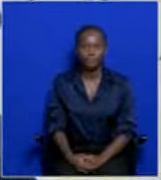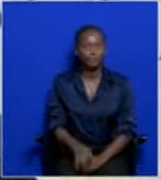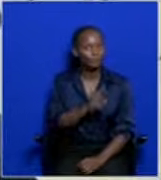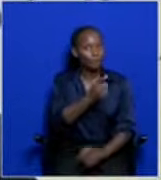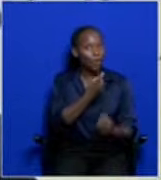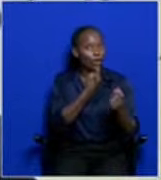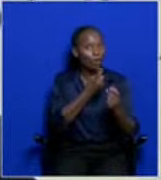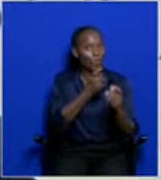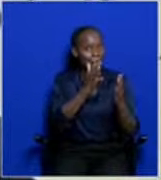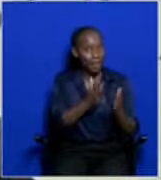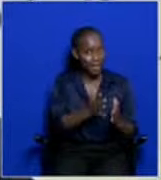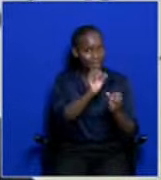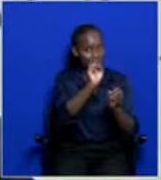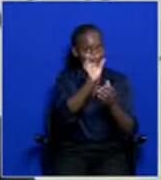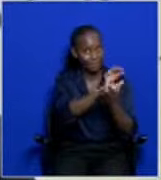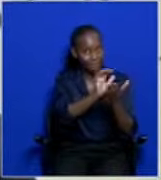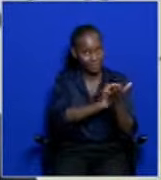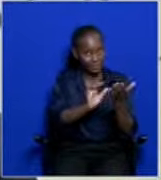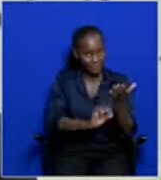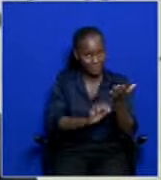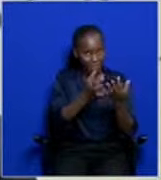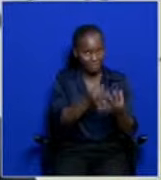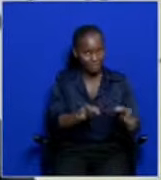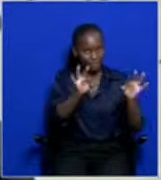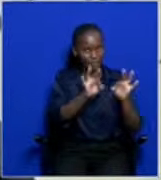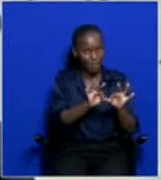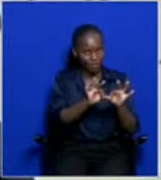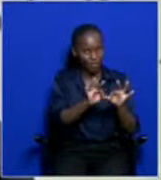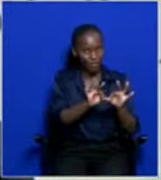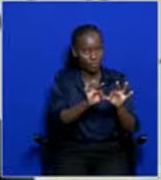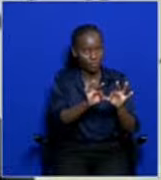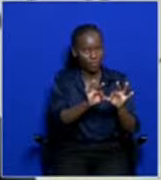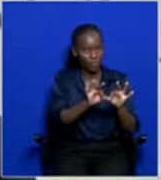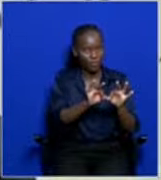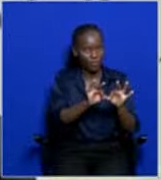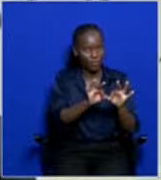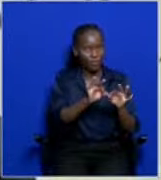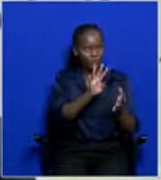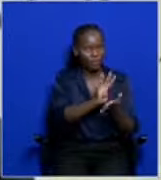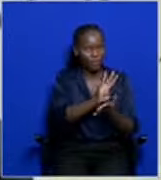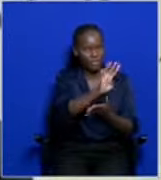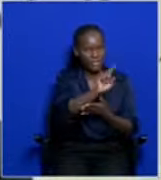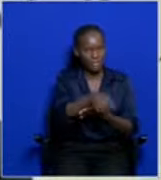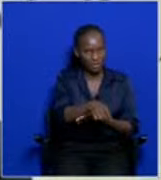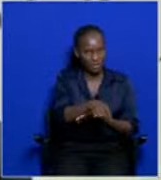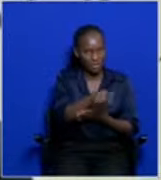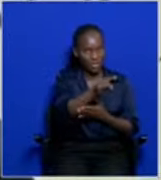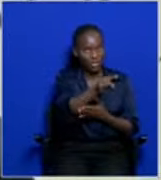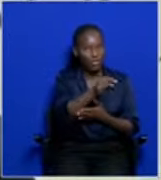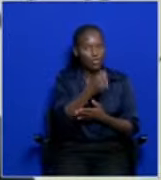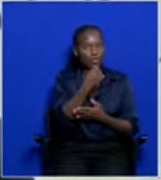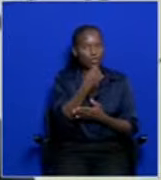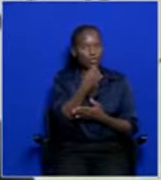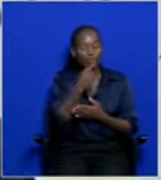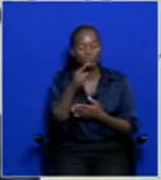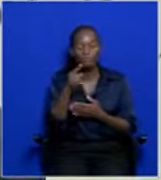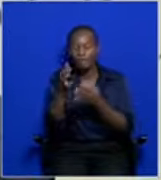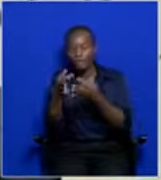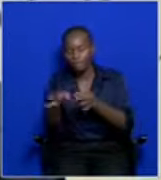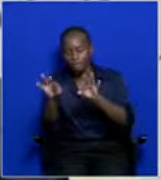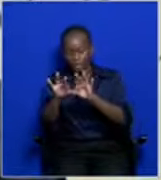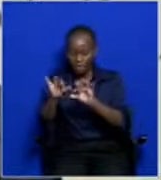value of the stones. You didn't undertake an exercise to evaluate them, did you?